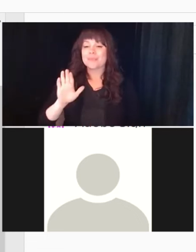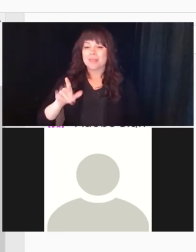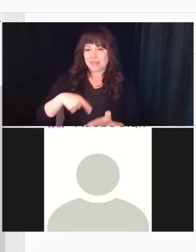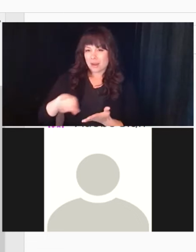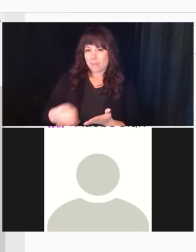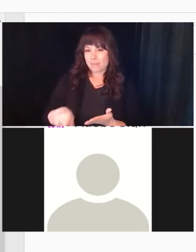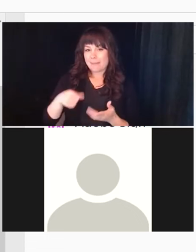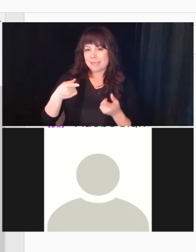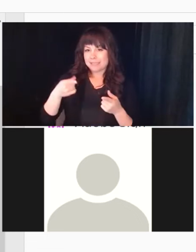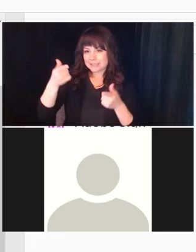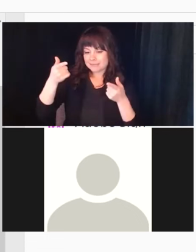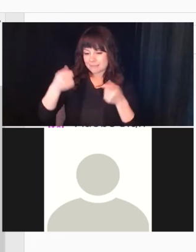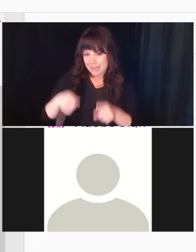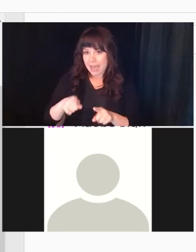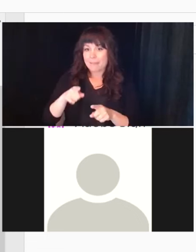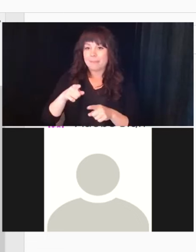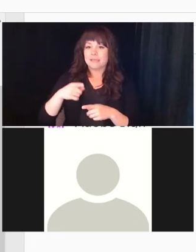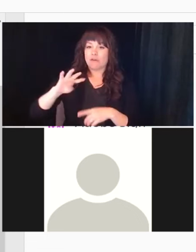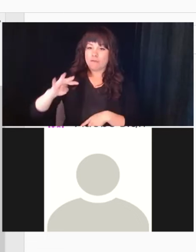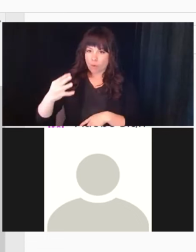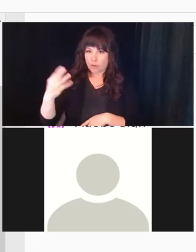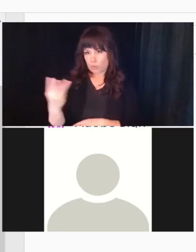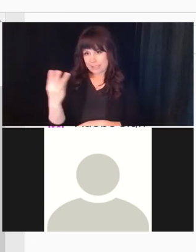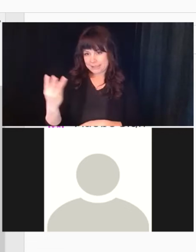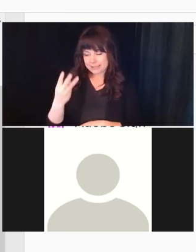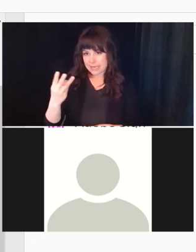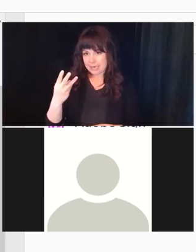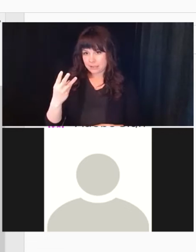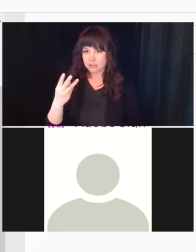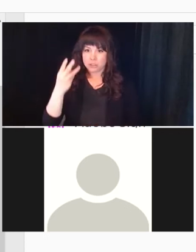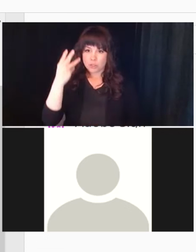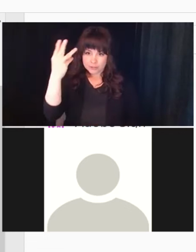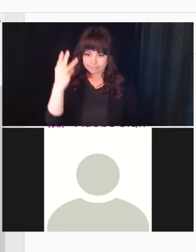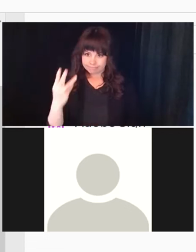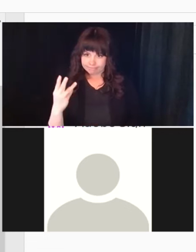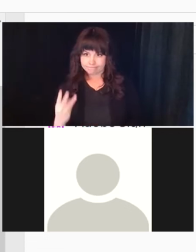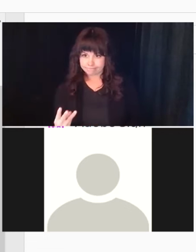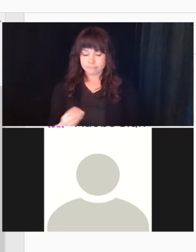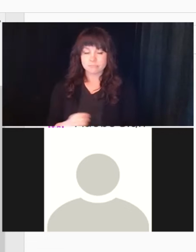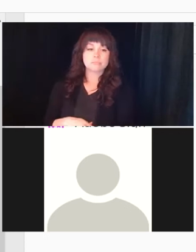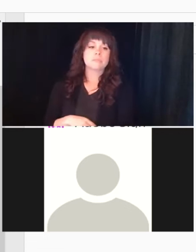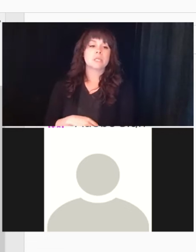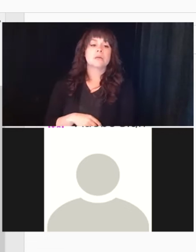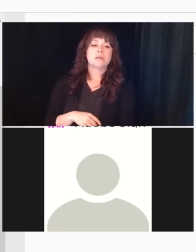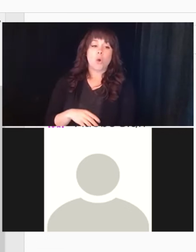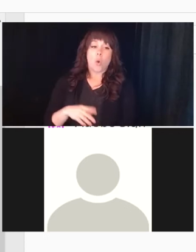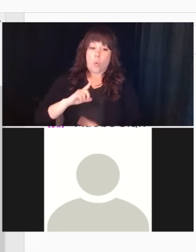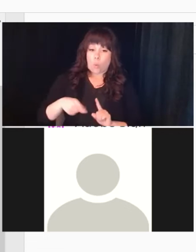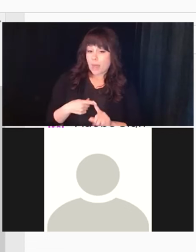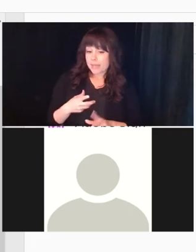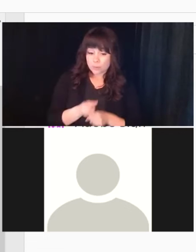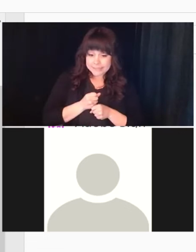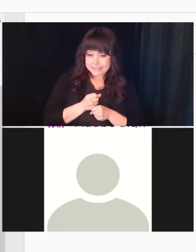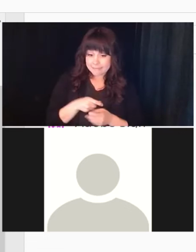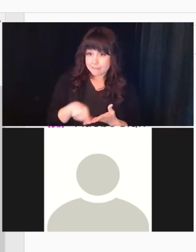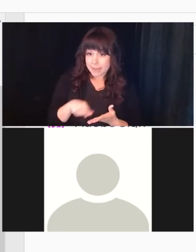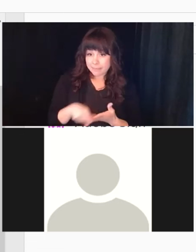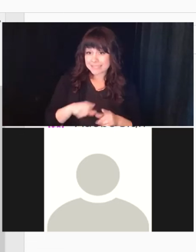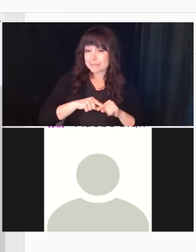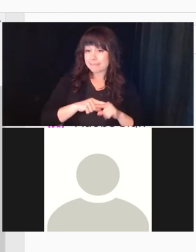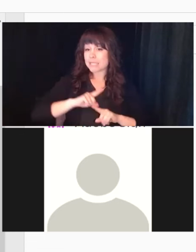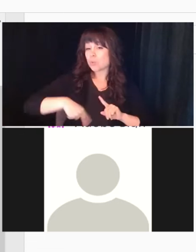fourth Wednesday. So when the client receives those payments just depends on how long ago they were